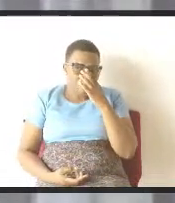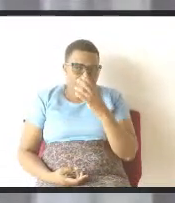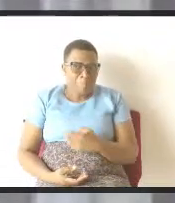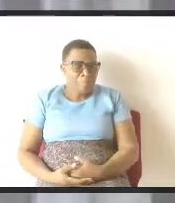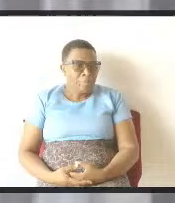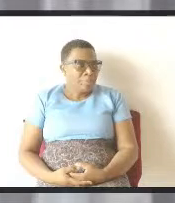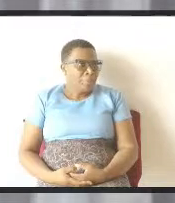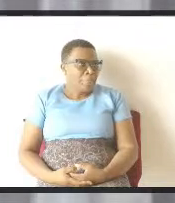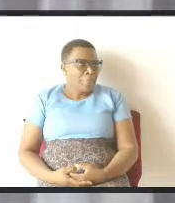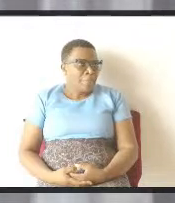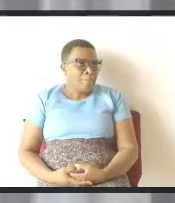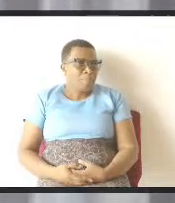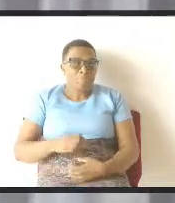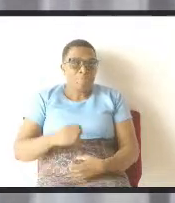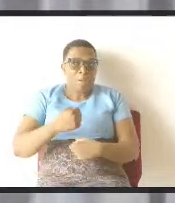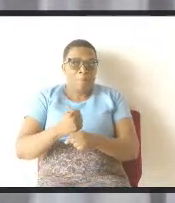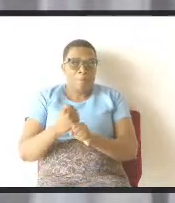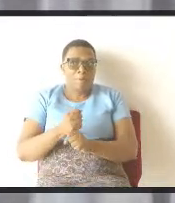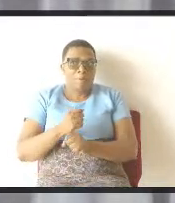Then to make certain